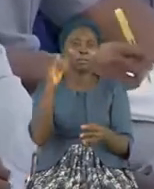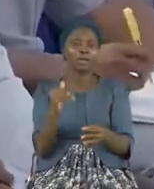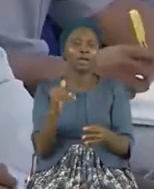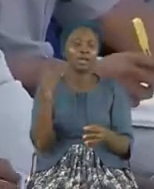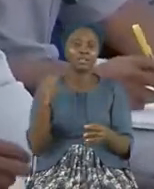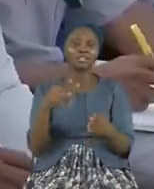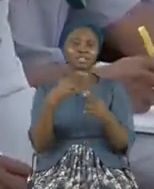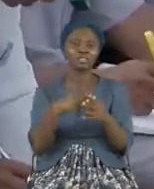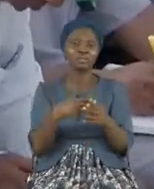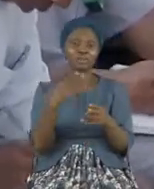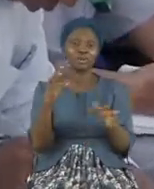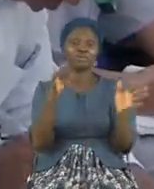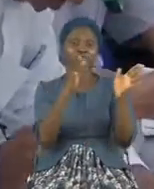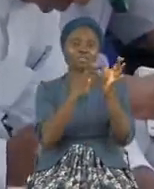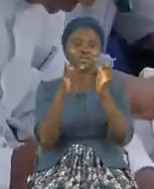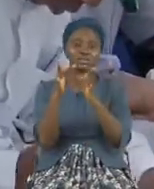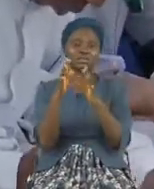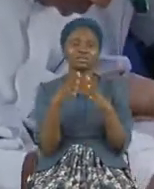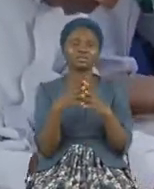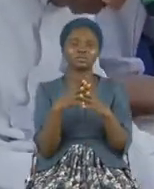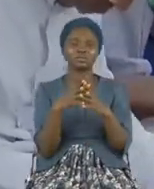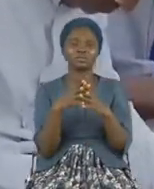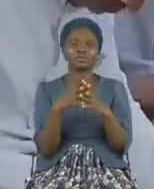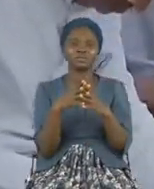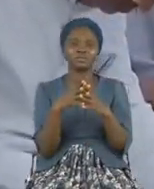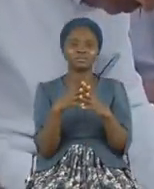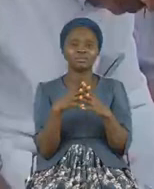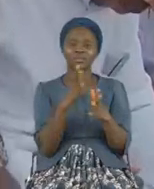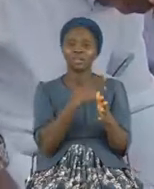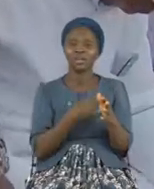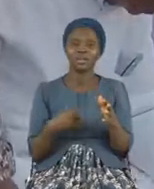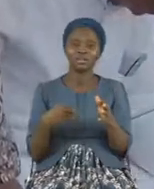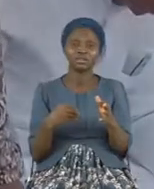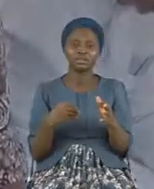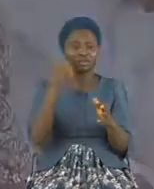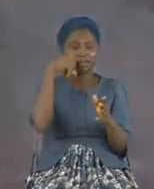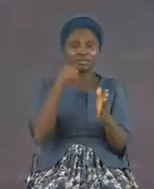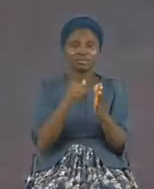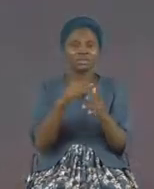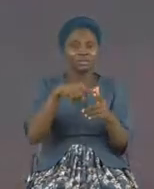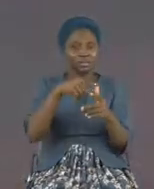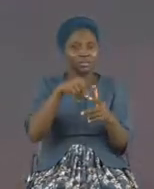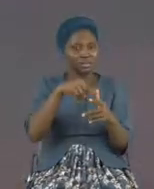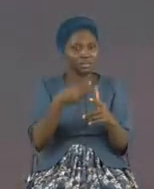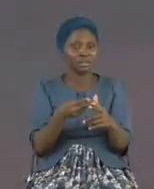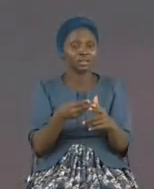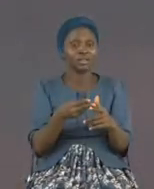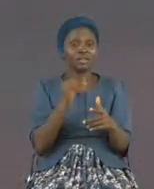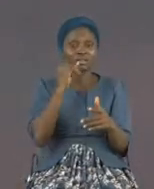name of Jesus. And it says, neither is there salvation in any